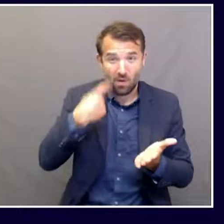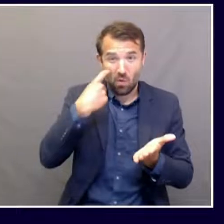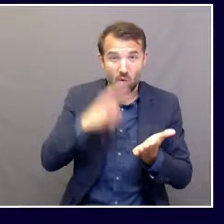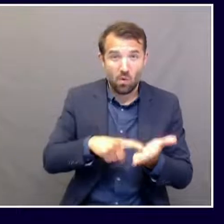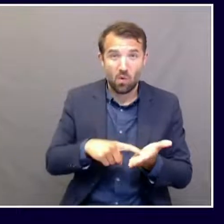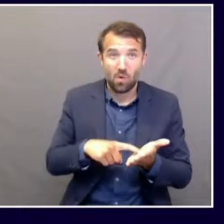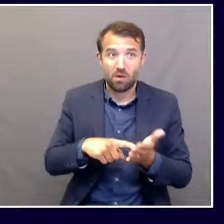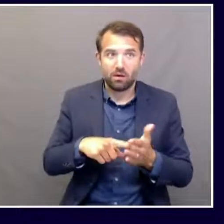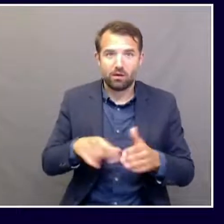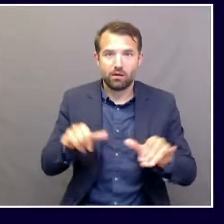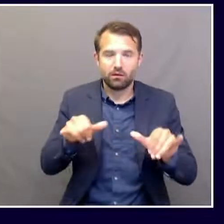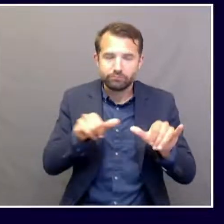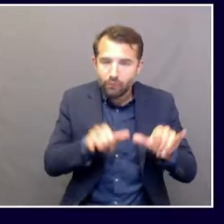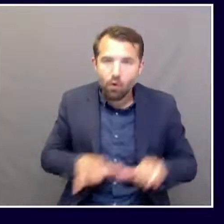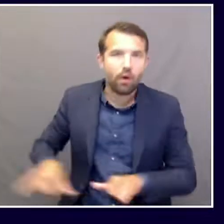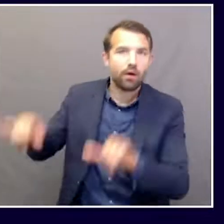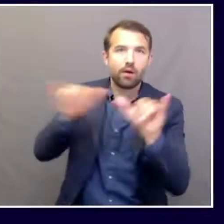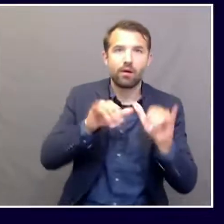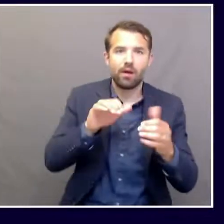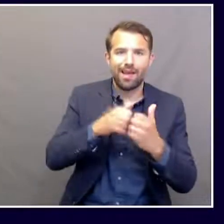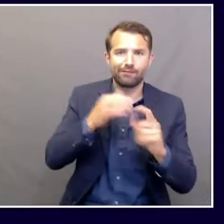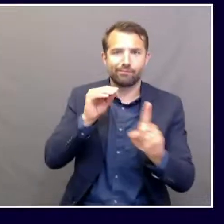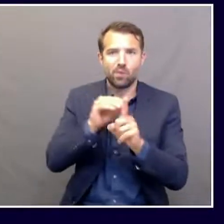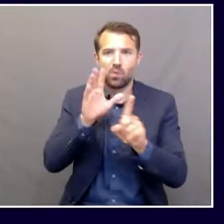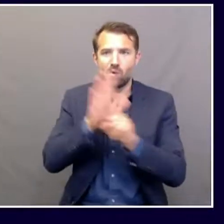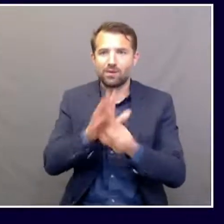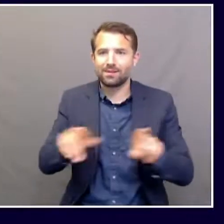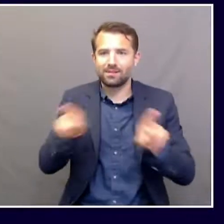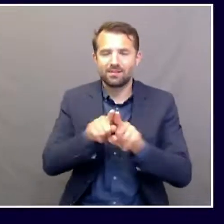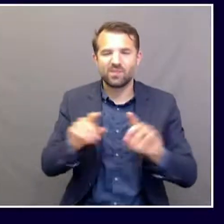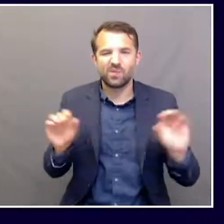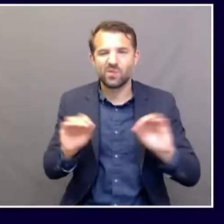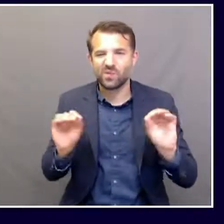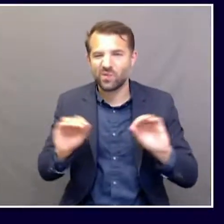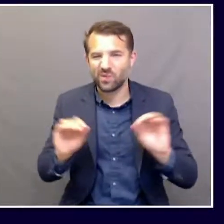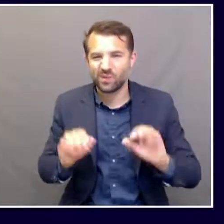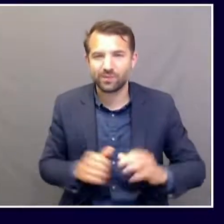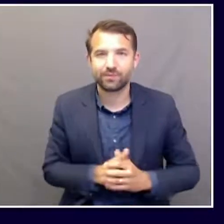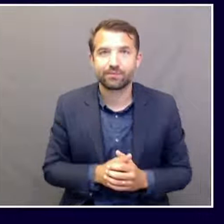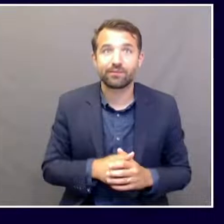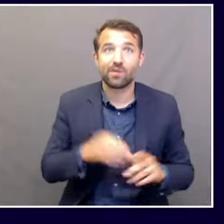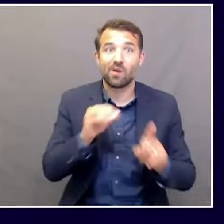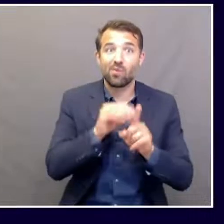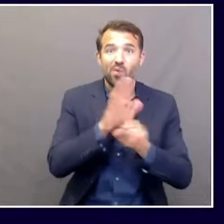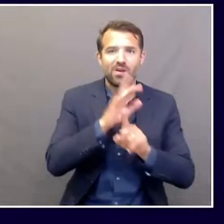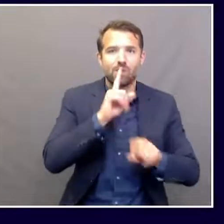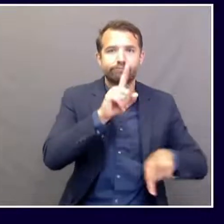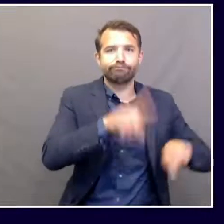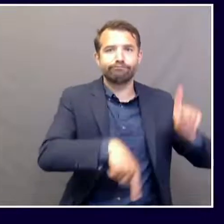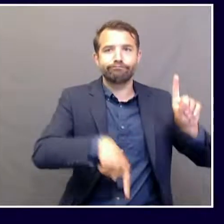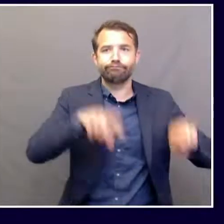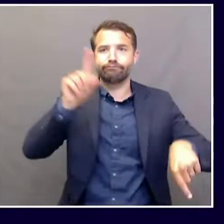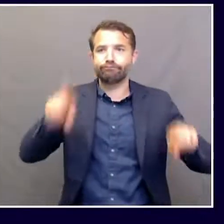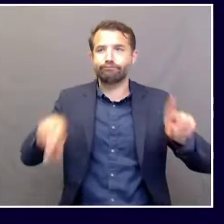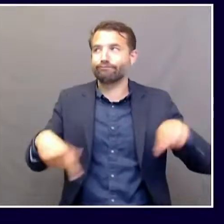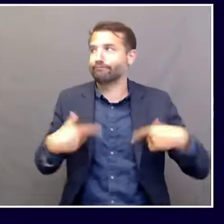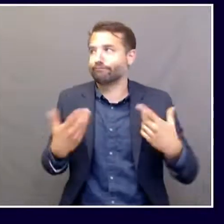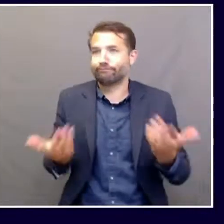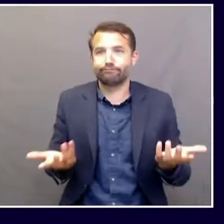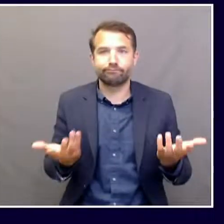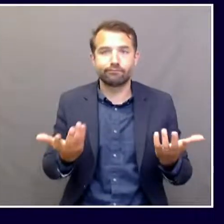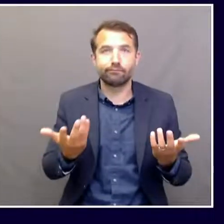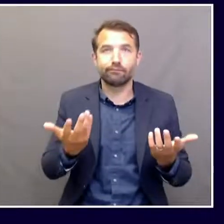we saw or anything of that nature. They were exposed as so many others are from people in their communities, et